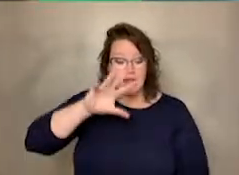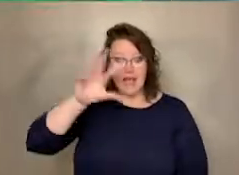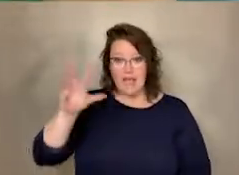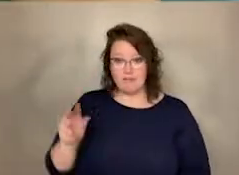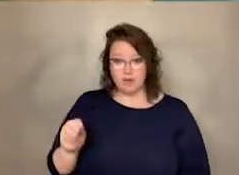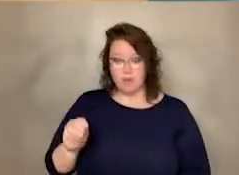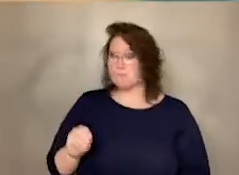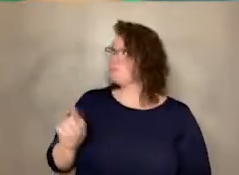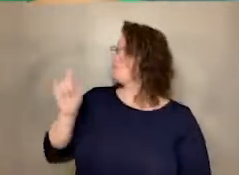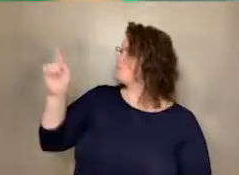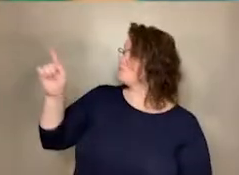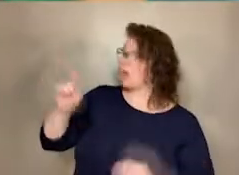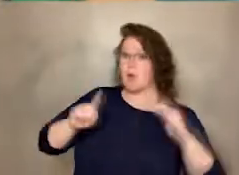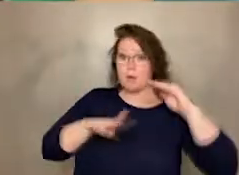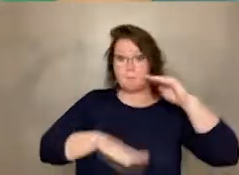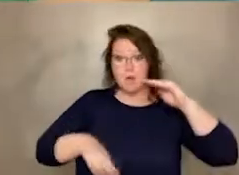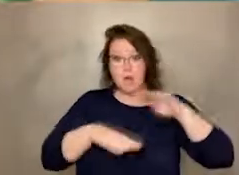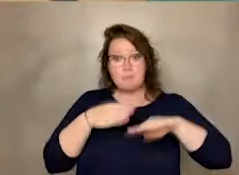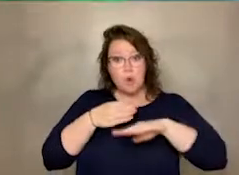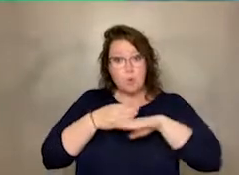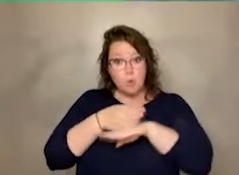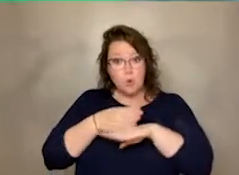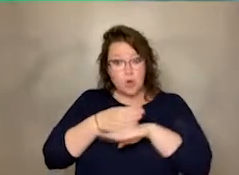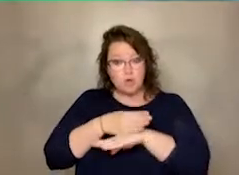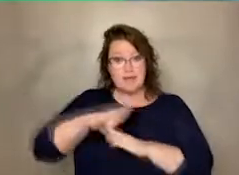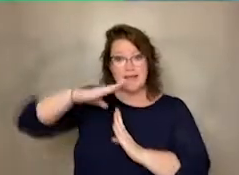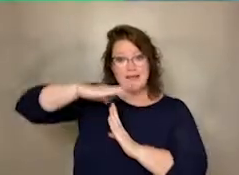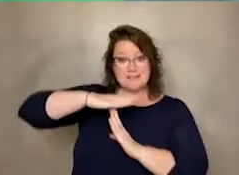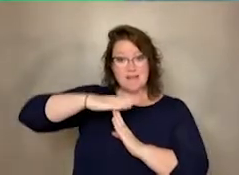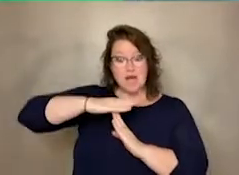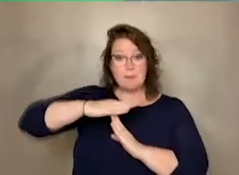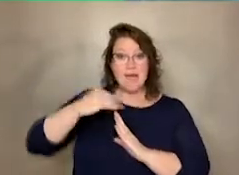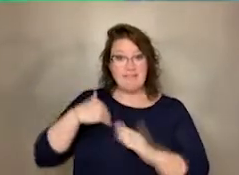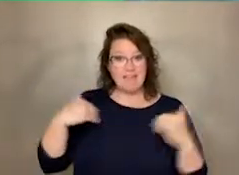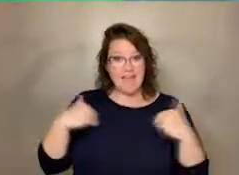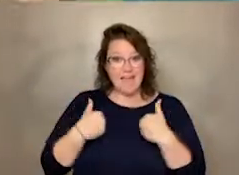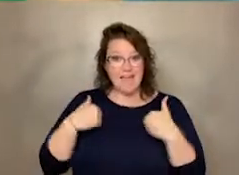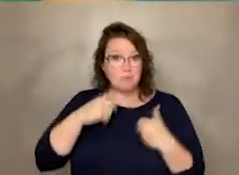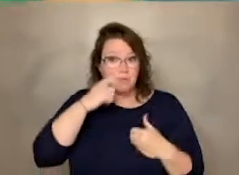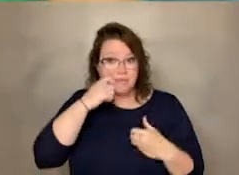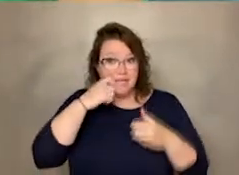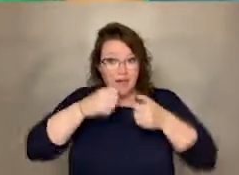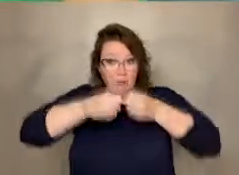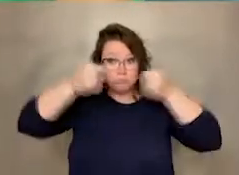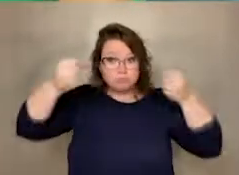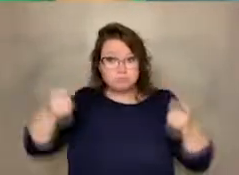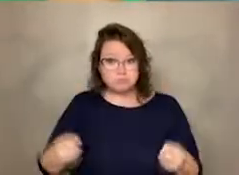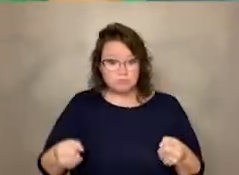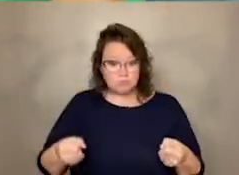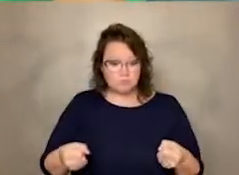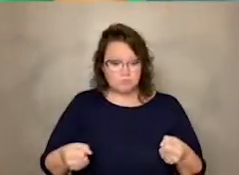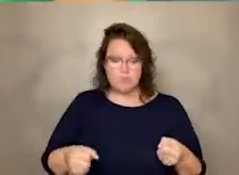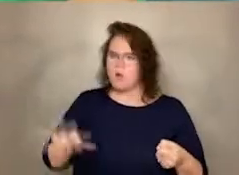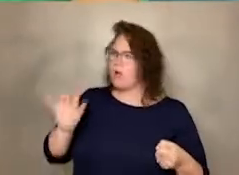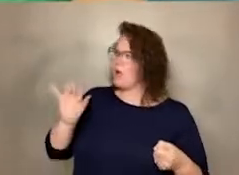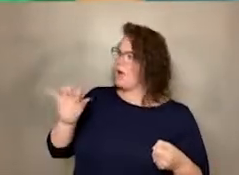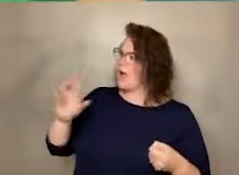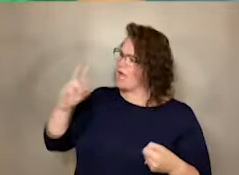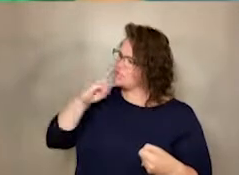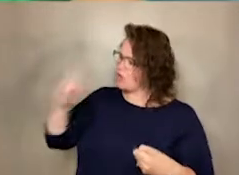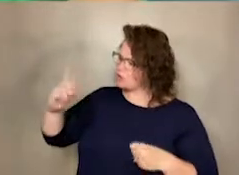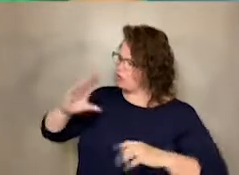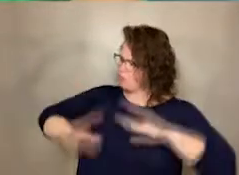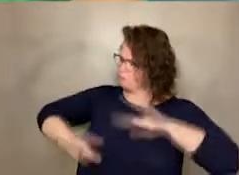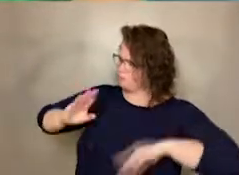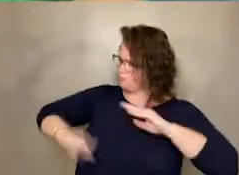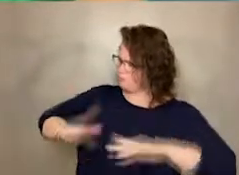solid wood, and the top part is covered with animal skin. Oh, I saw you just hit that with your hands. What kind of instrument?